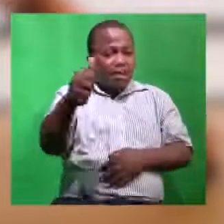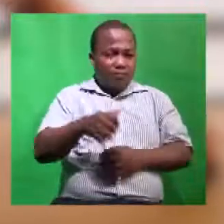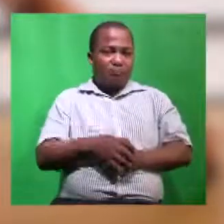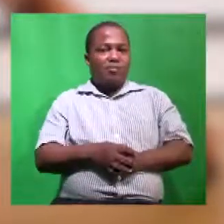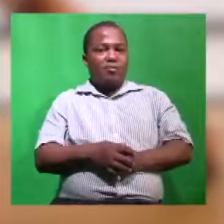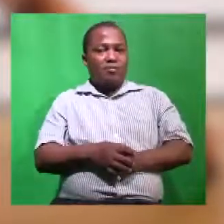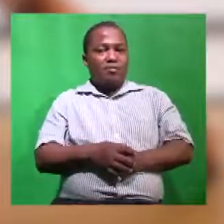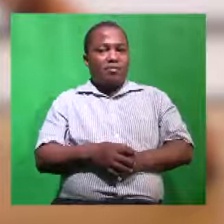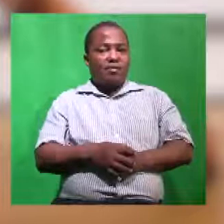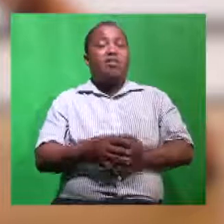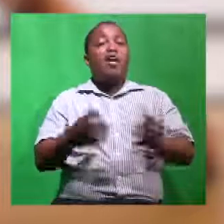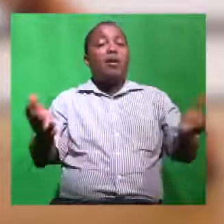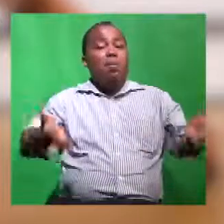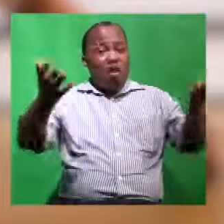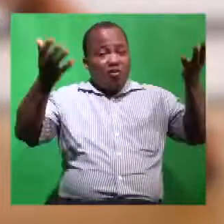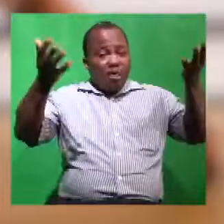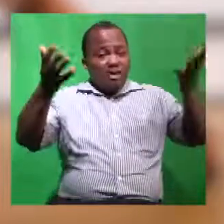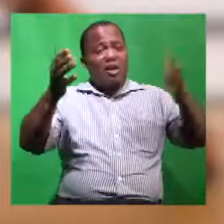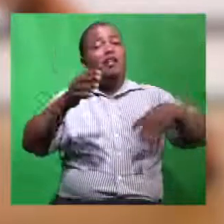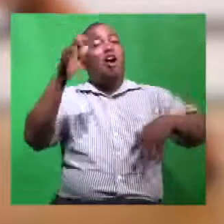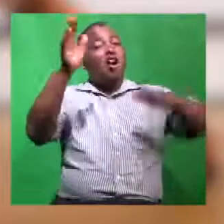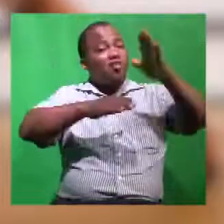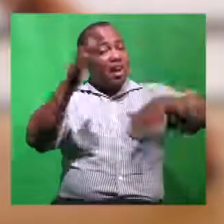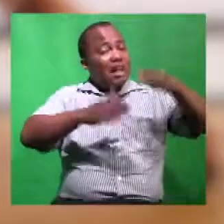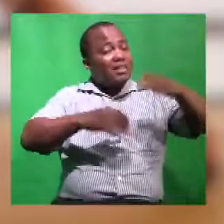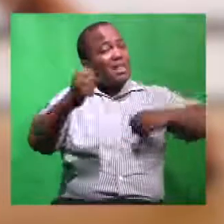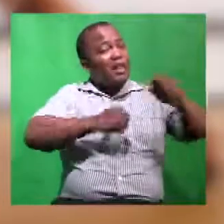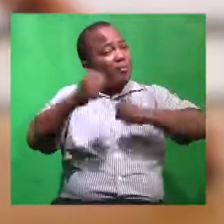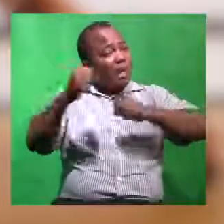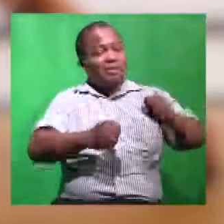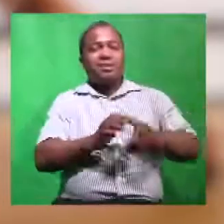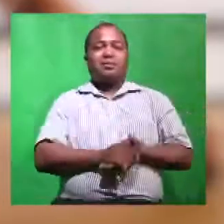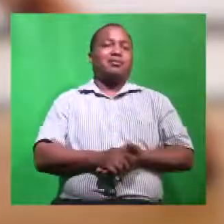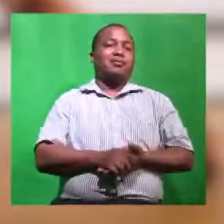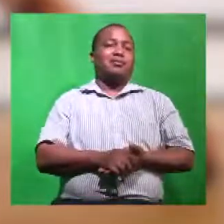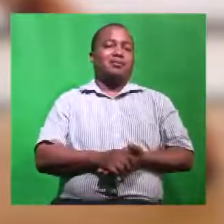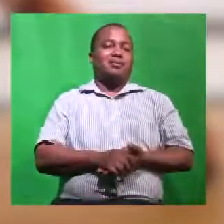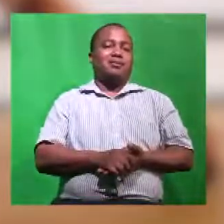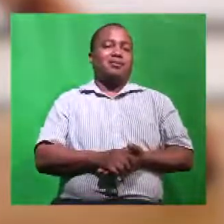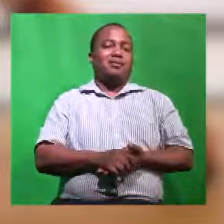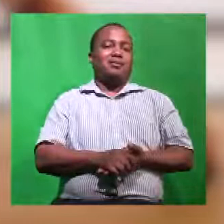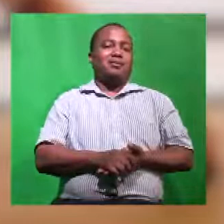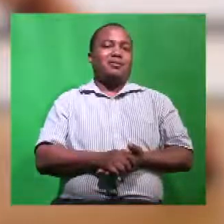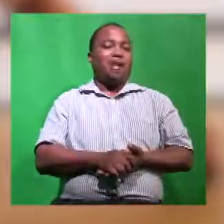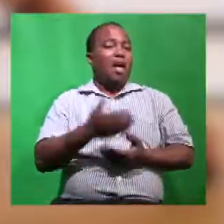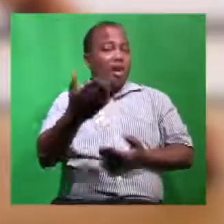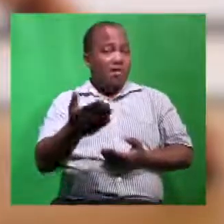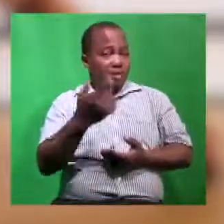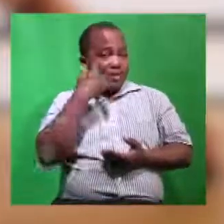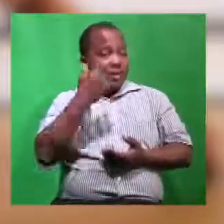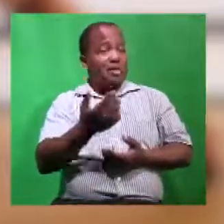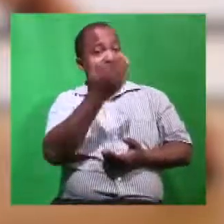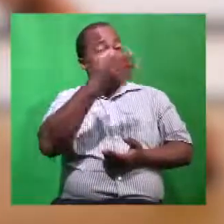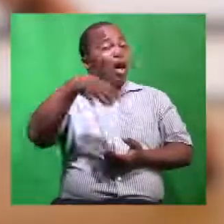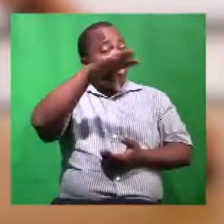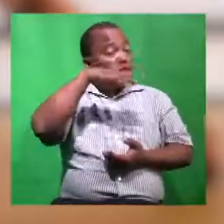to the prohibition of cultural practices, those negative cultural practices and customs. As far as we have seen there,